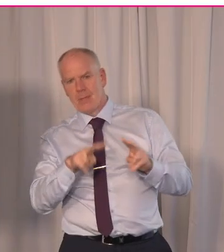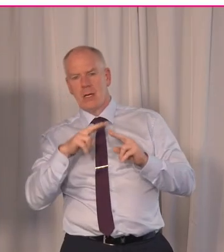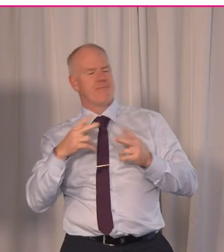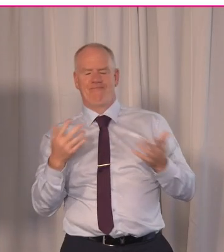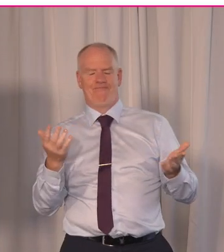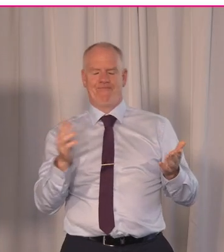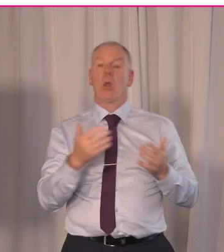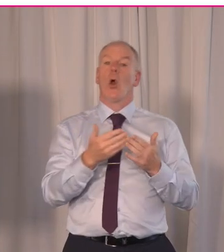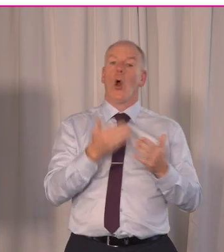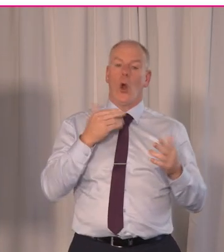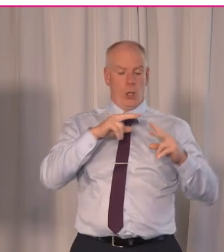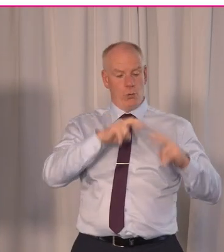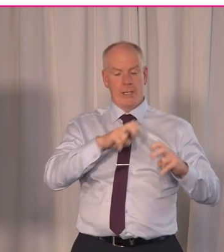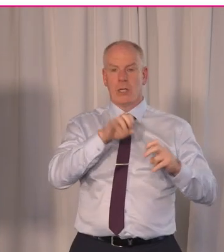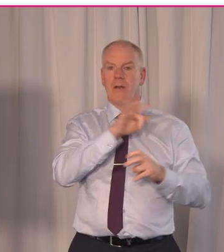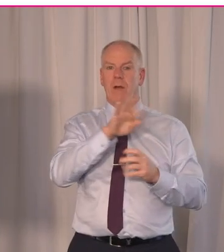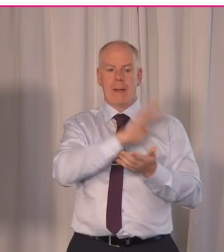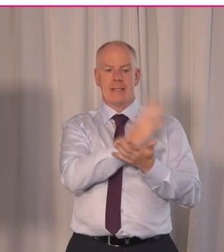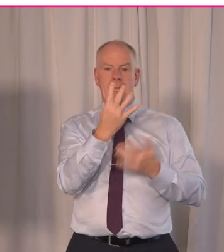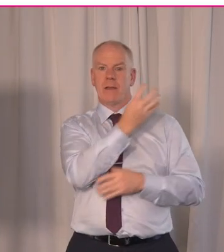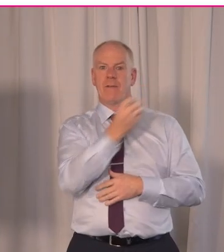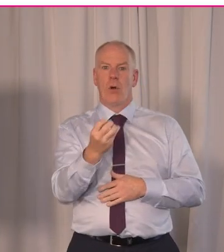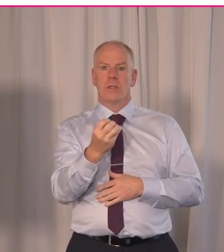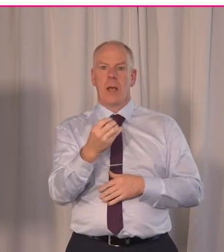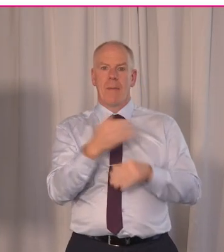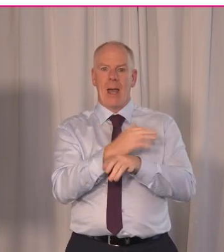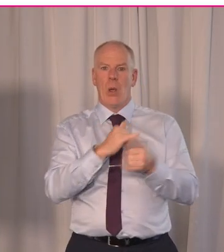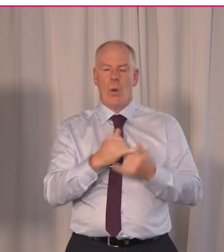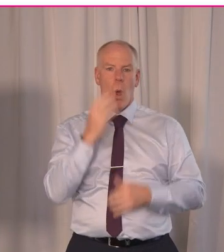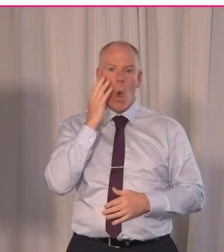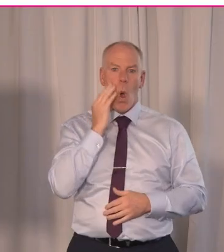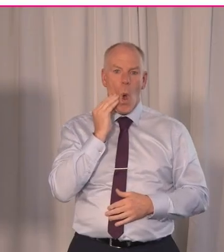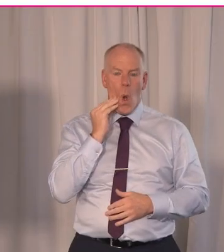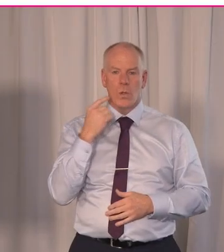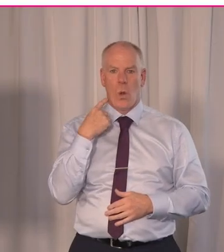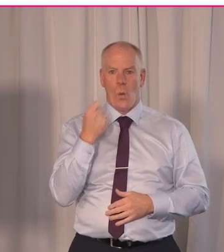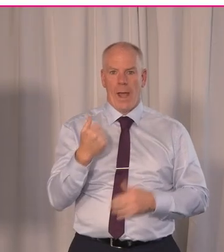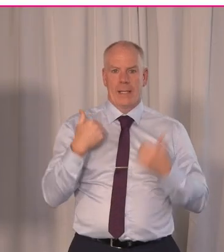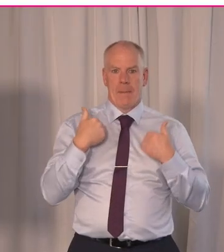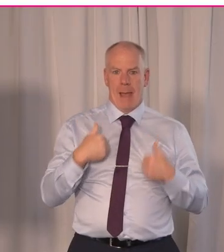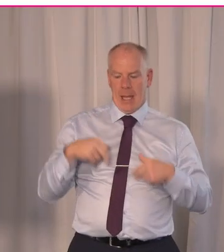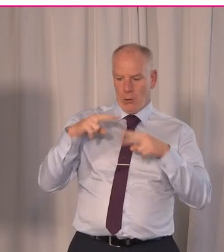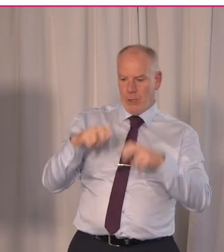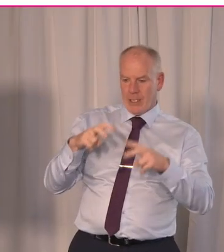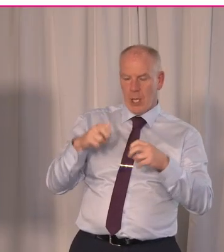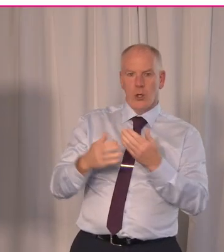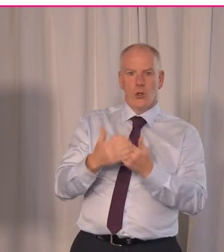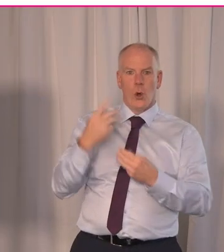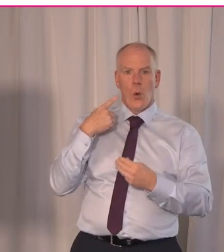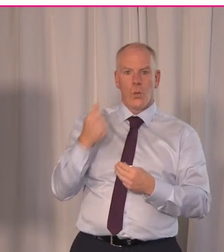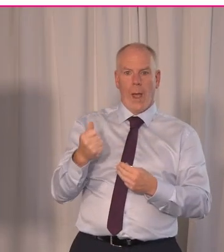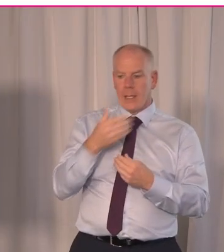research was conducted in the 1940s by old white men who studied young white boys and discovered